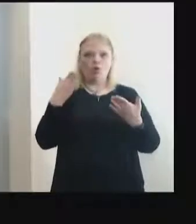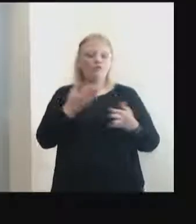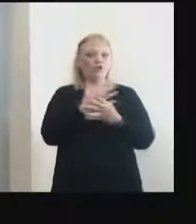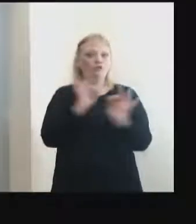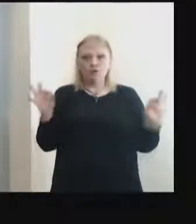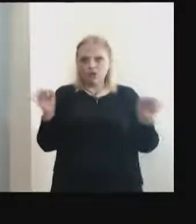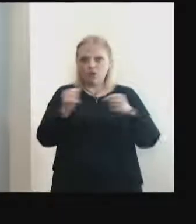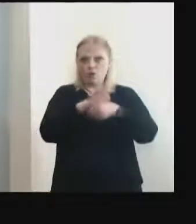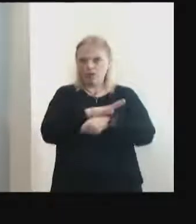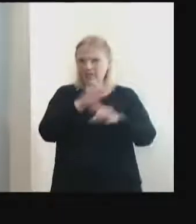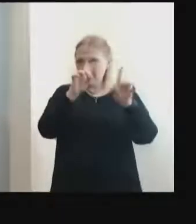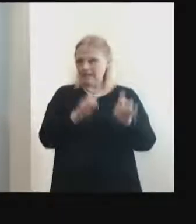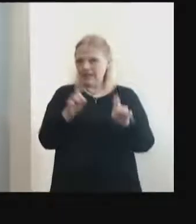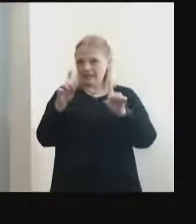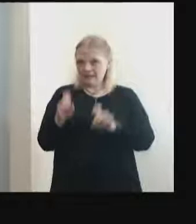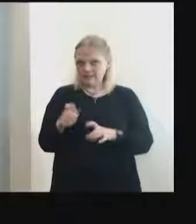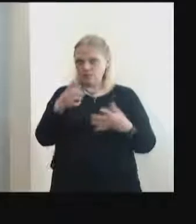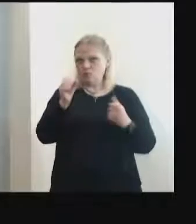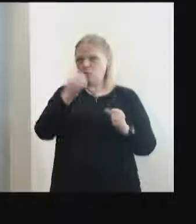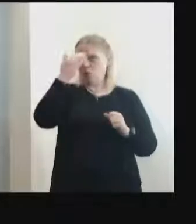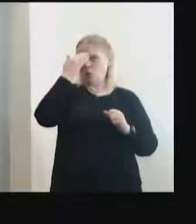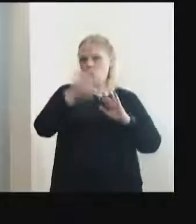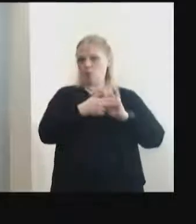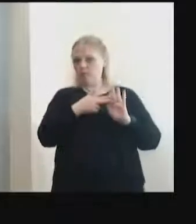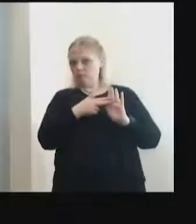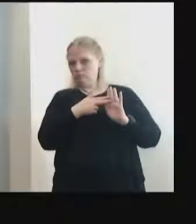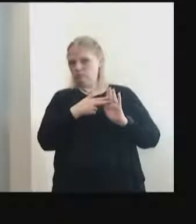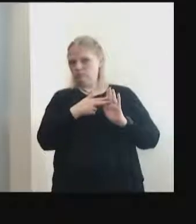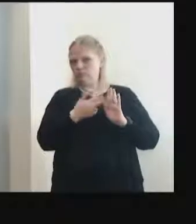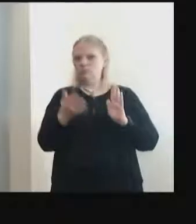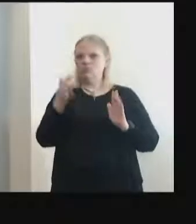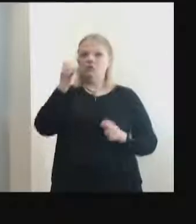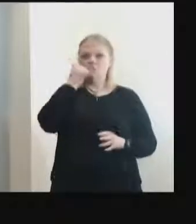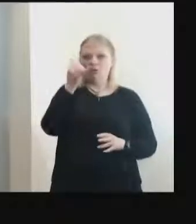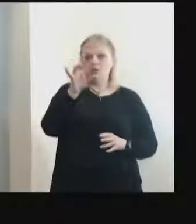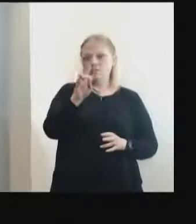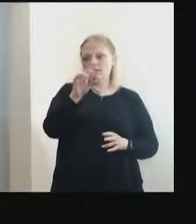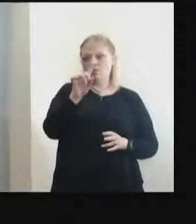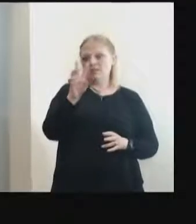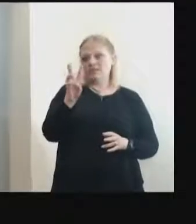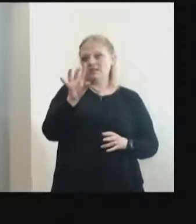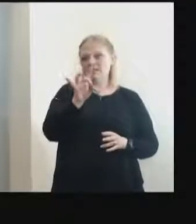free COVID-19 testing so you can know your status. Again, call